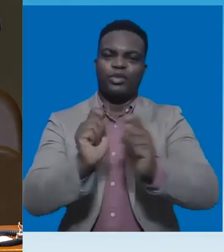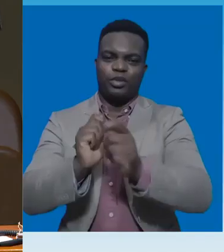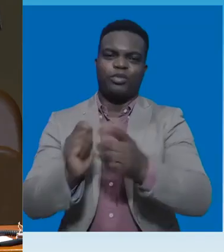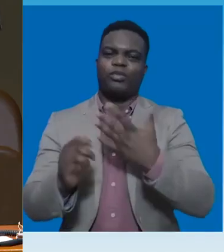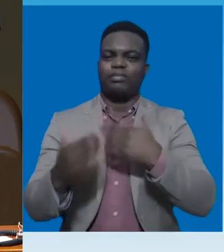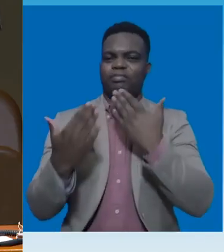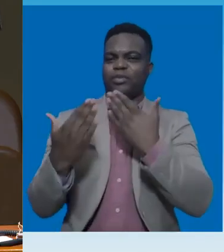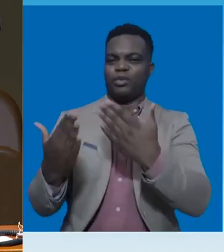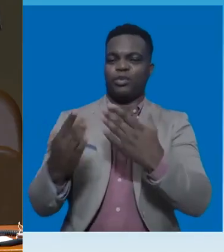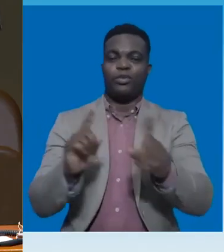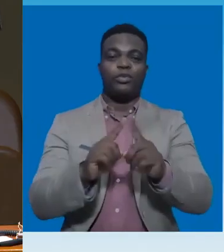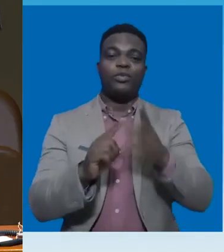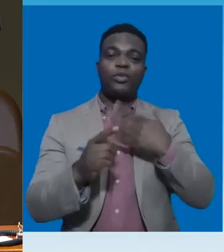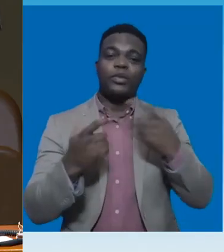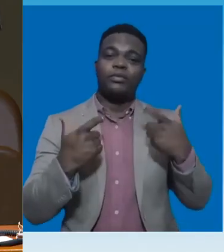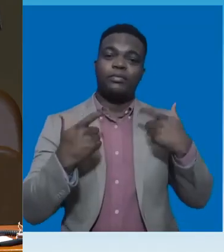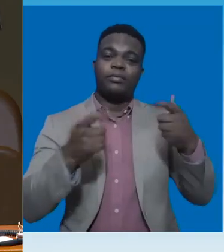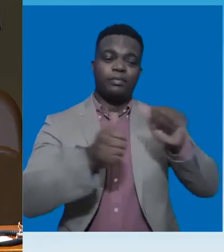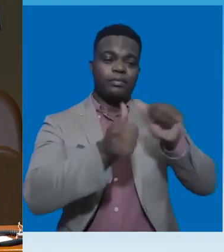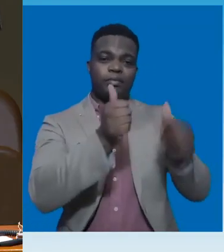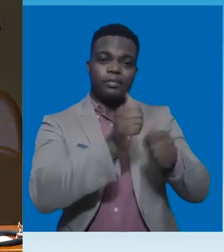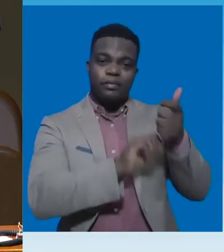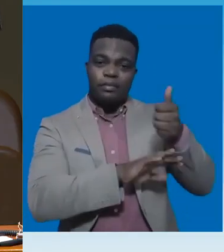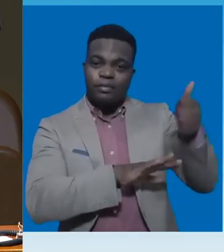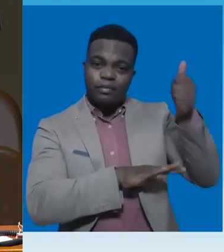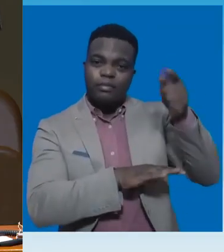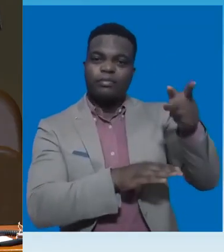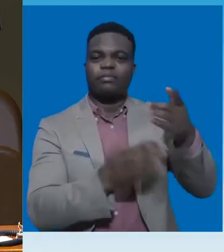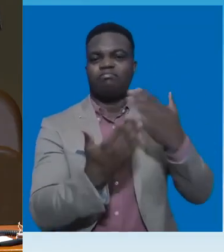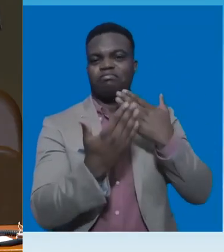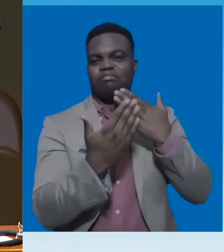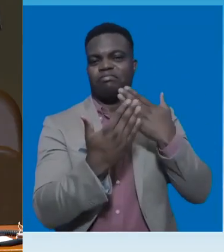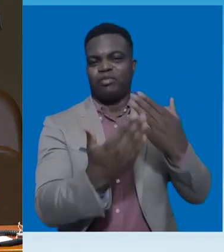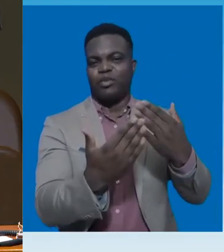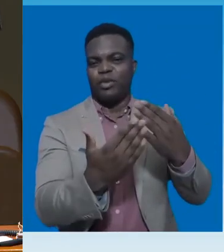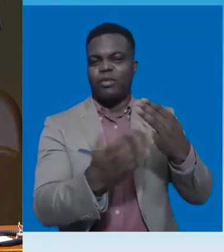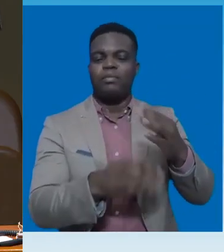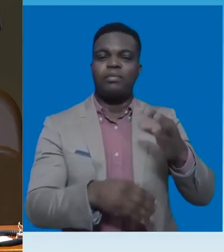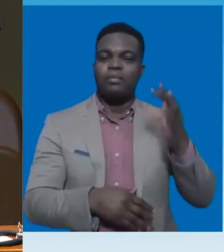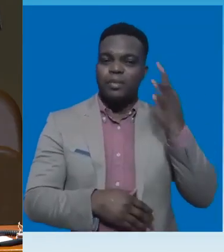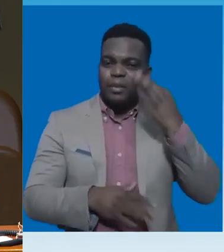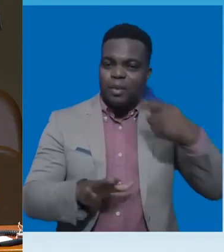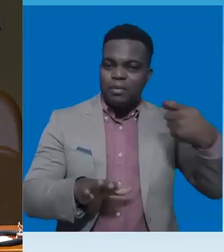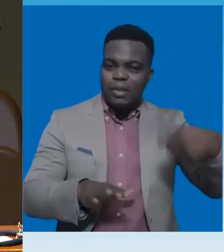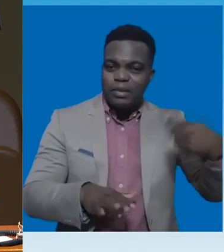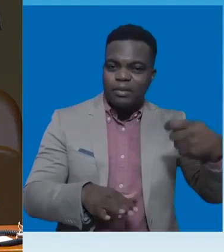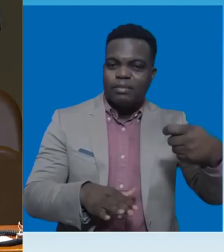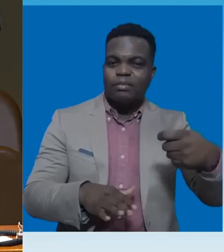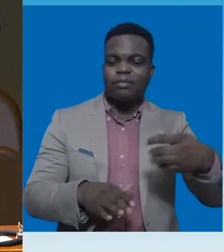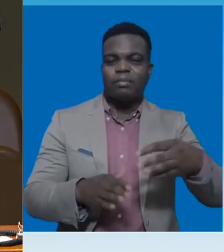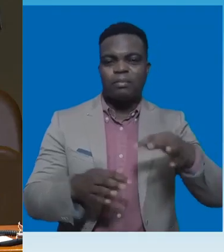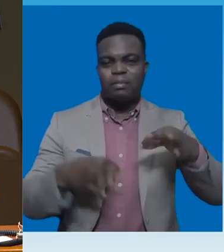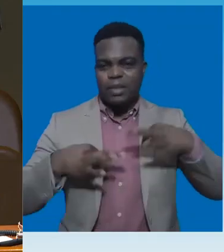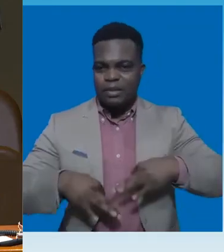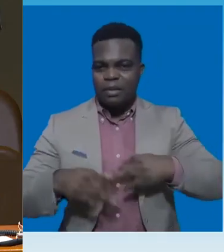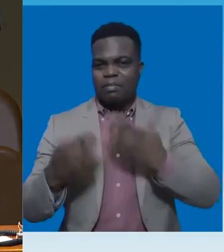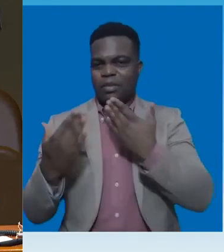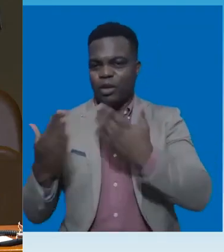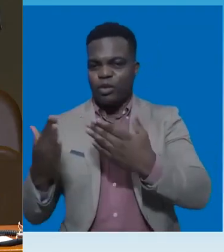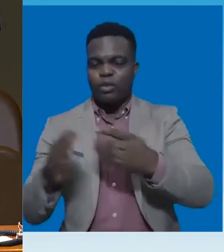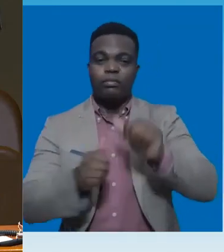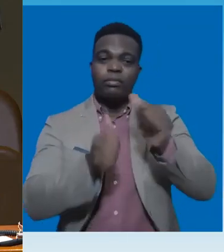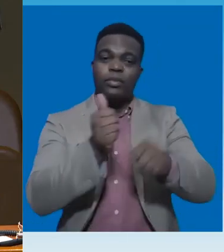Vice President, for sharing your valuable insights on how UNDIS 2.0 can accelerate progress on disability